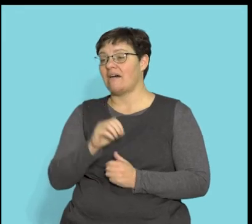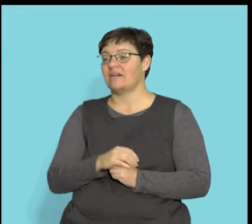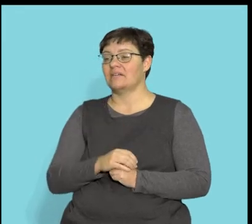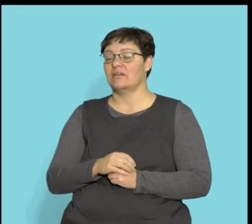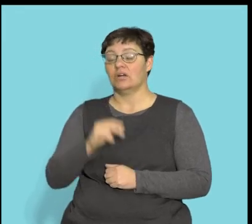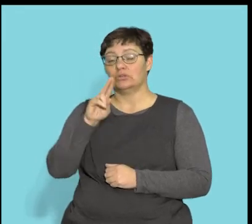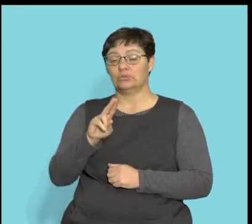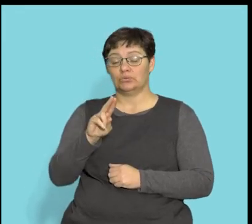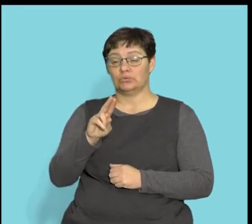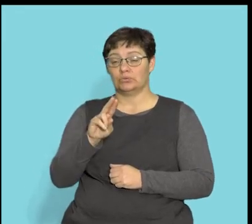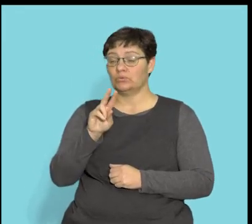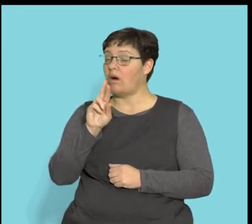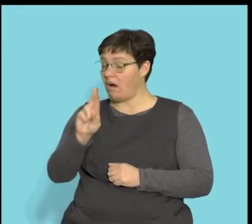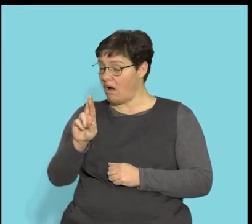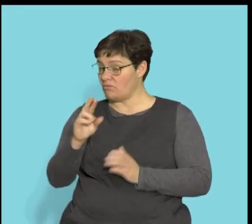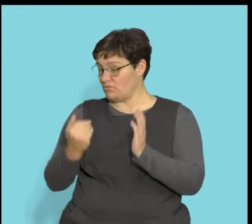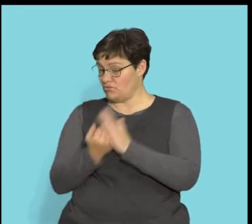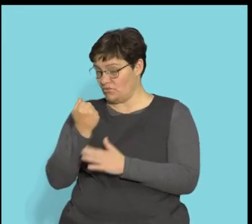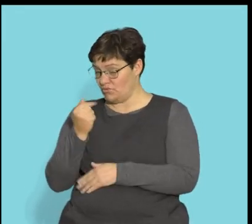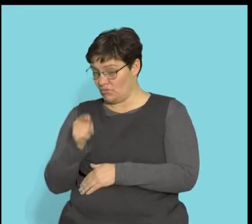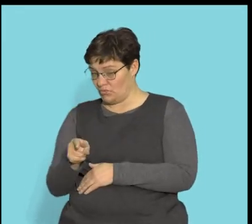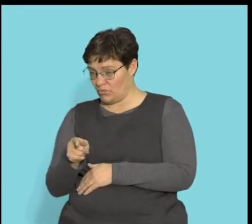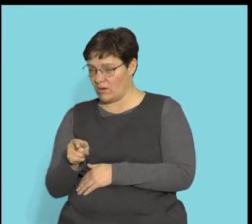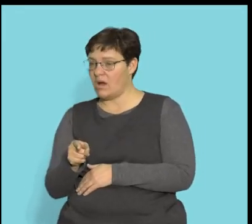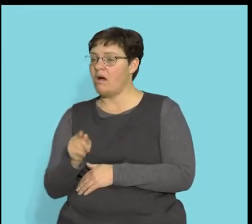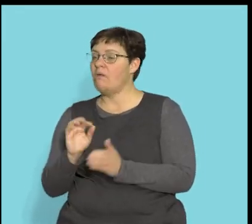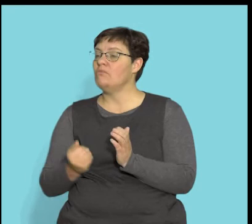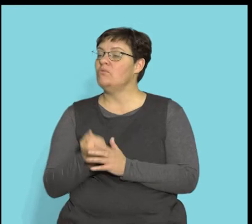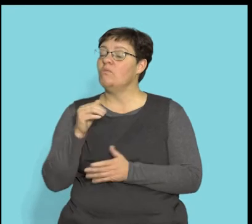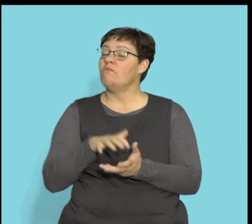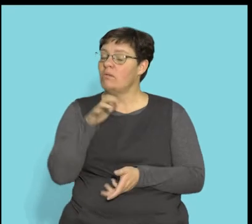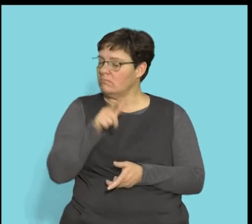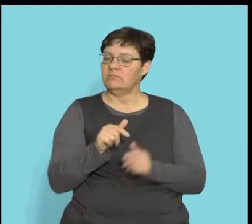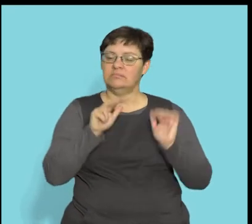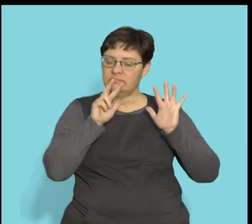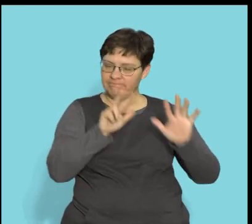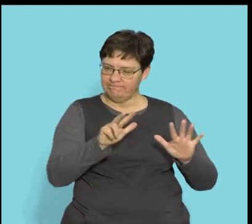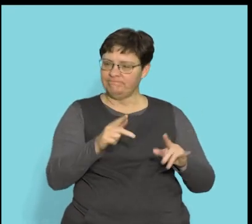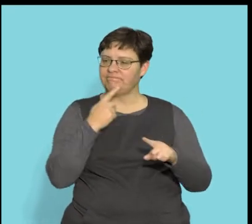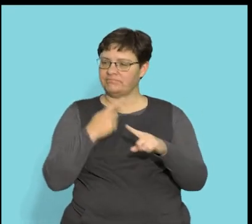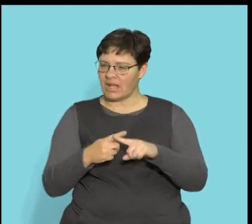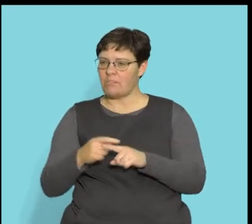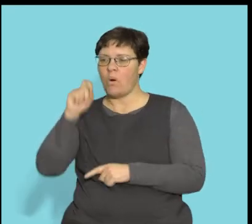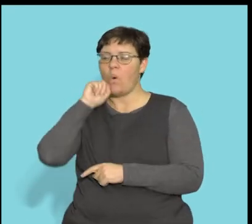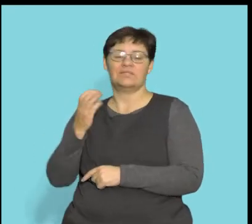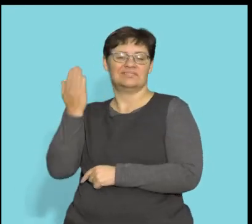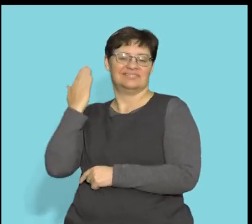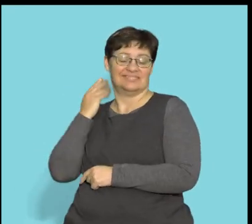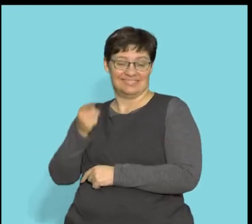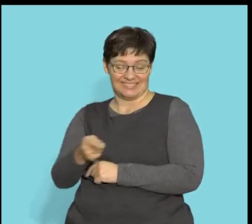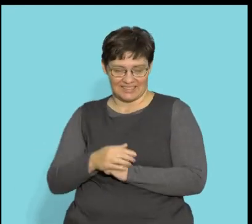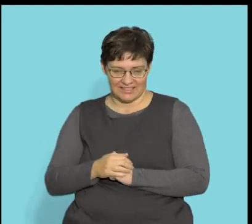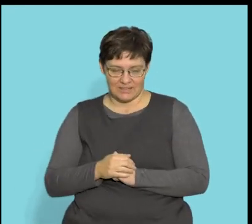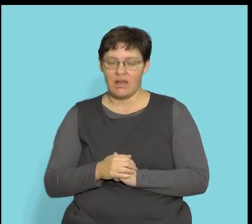in 2r is my new radius, my new volume is 8 times my old volume.